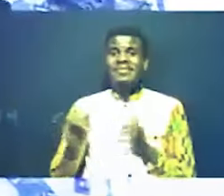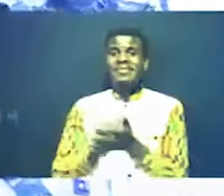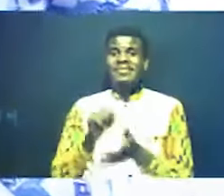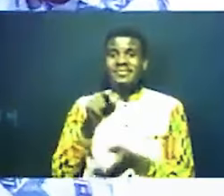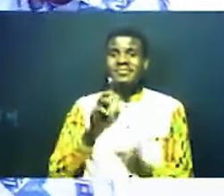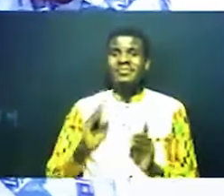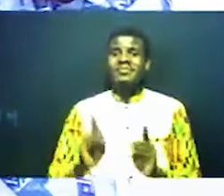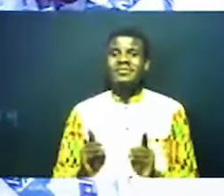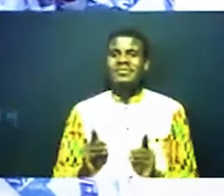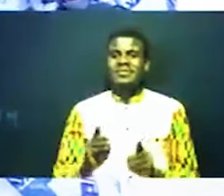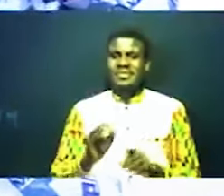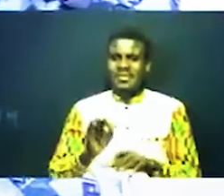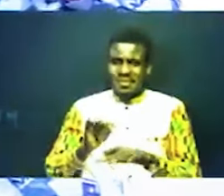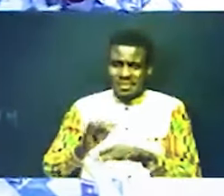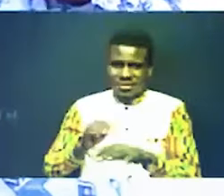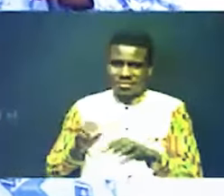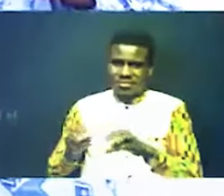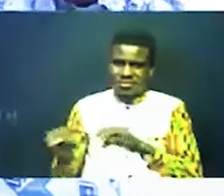it.